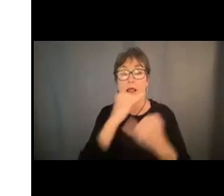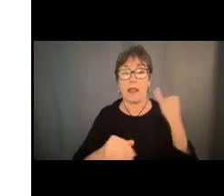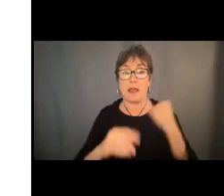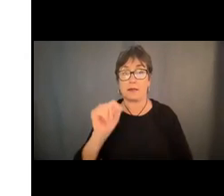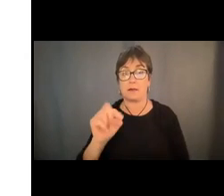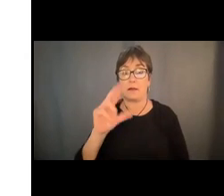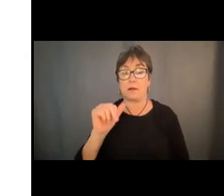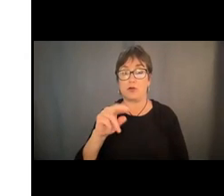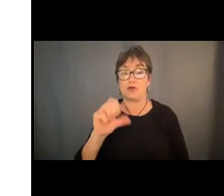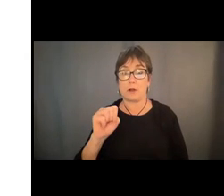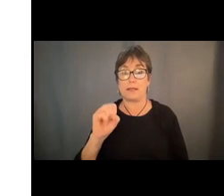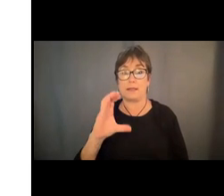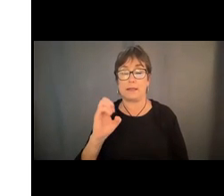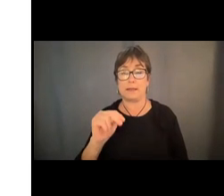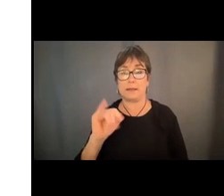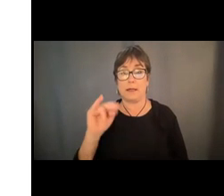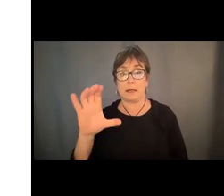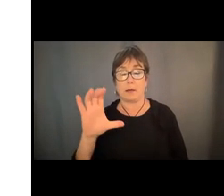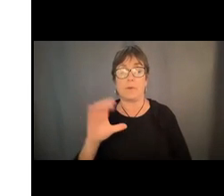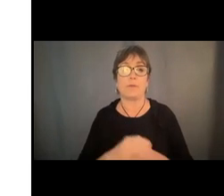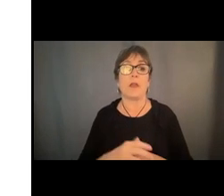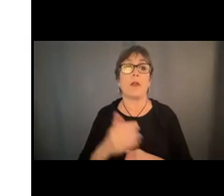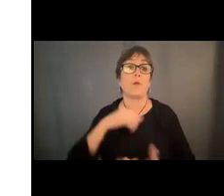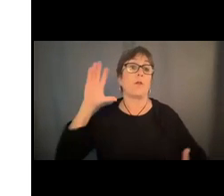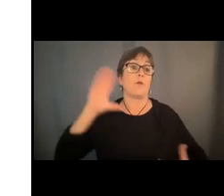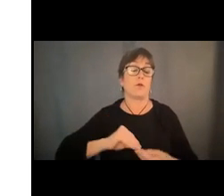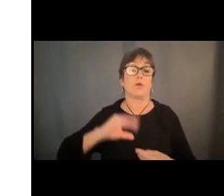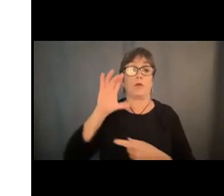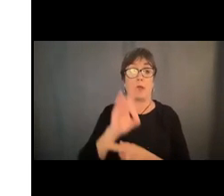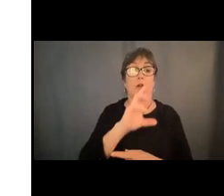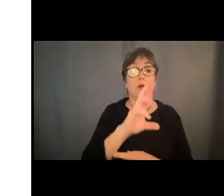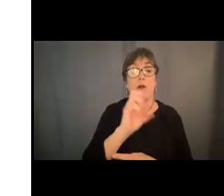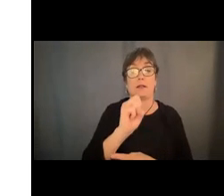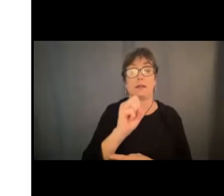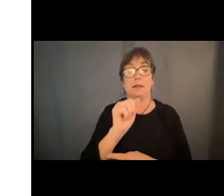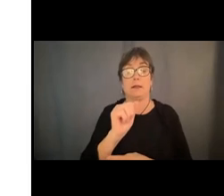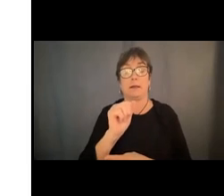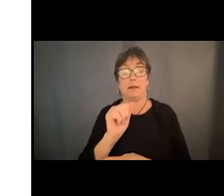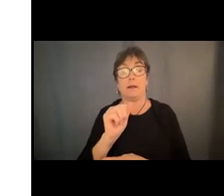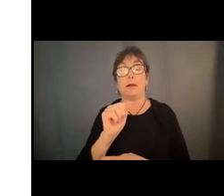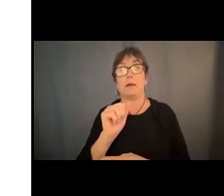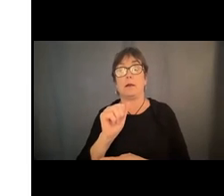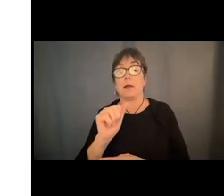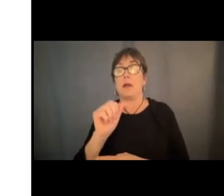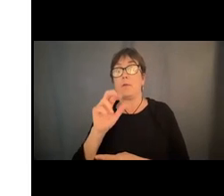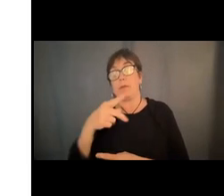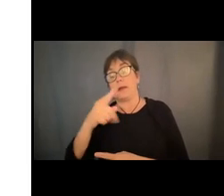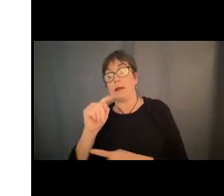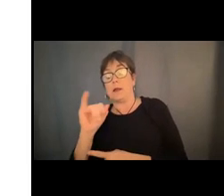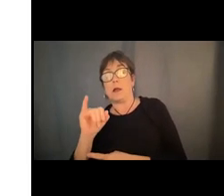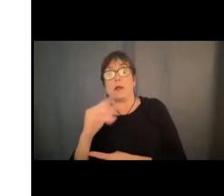products. So we have the eight RSA PTI, and we have the partners. So this is a map of our